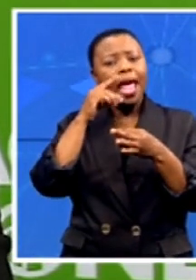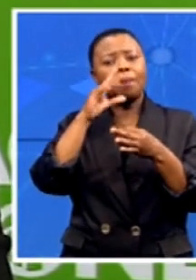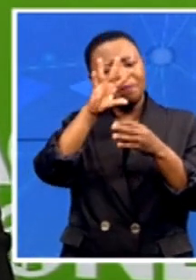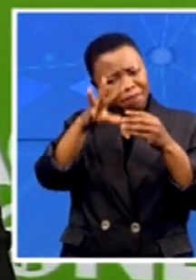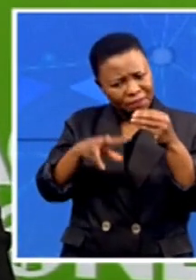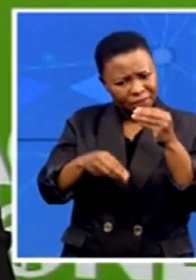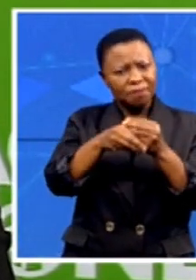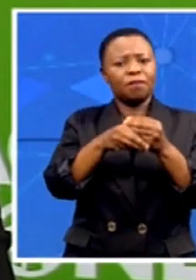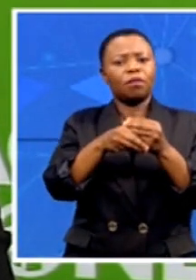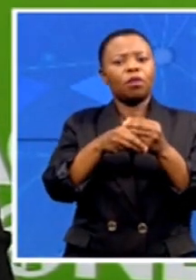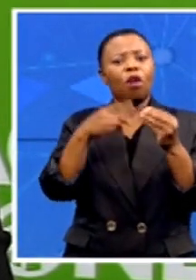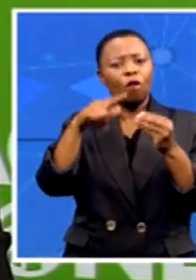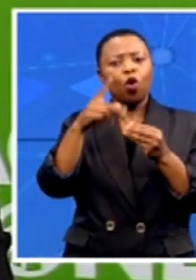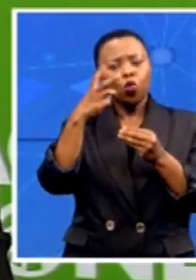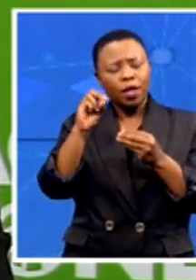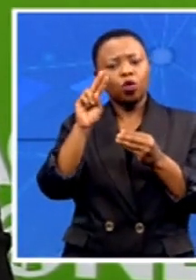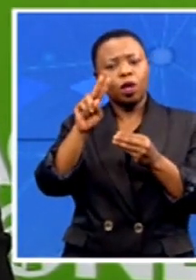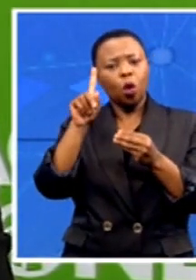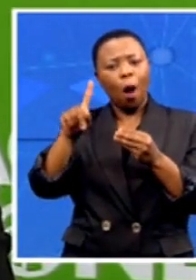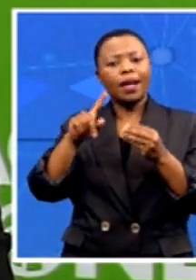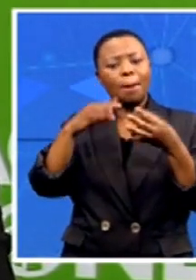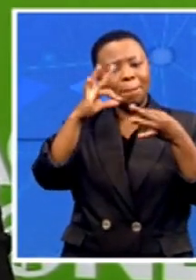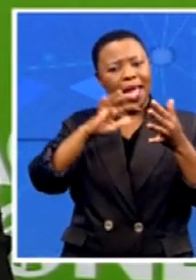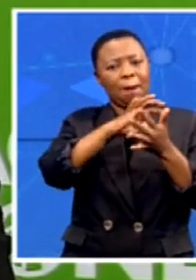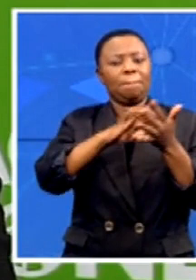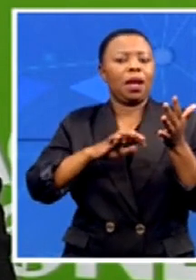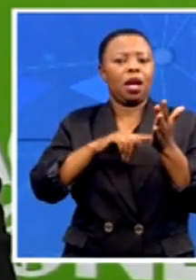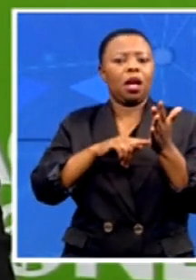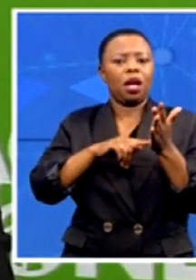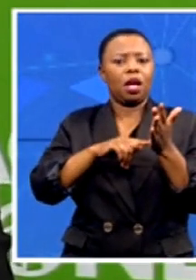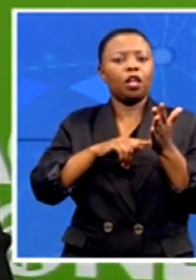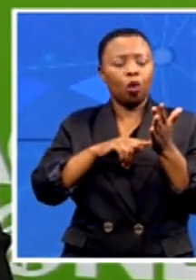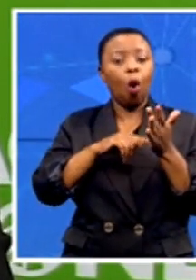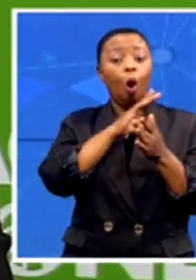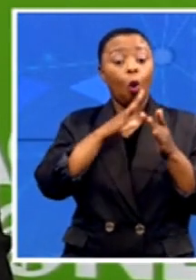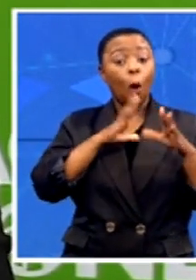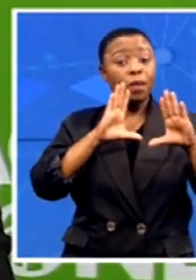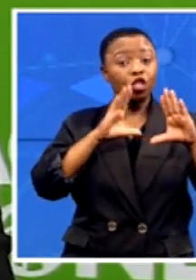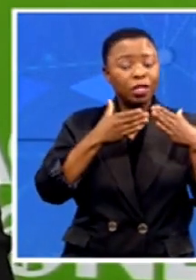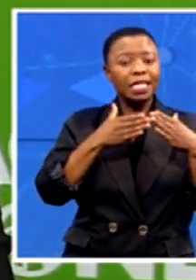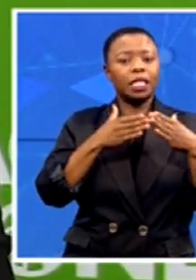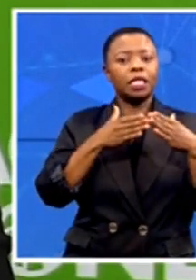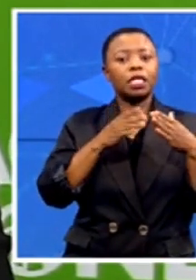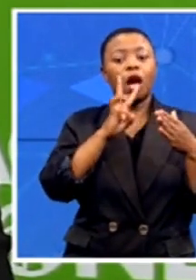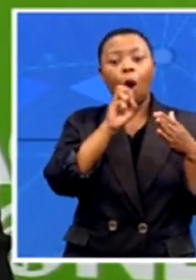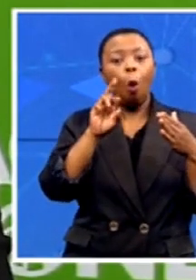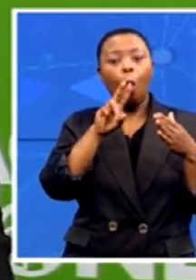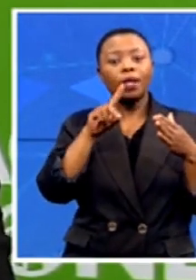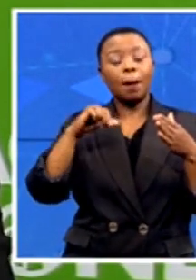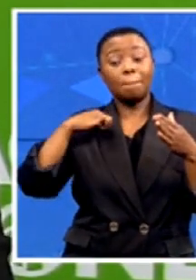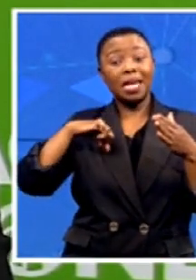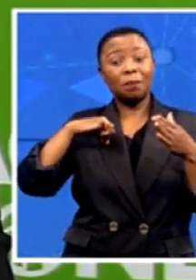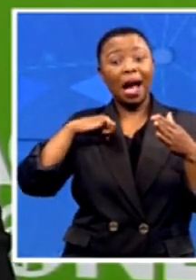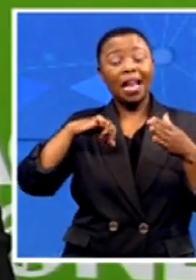ballot paper, and that the commission must, in those wards where the municipal ballot papers have been published without the name